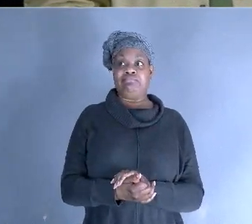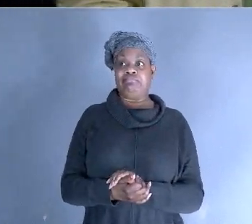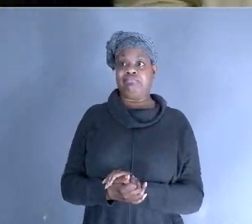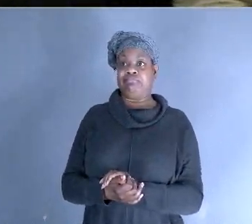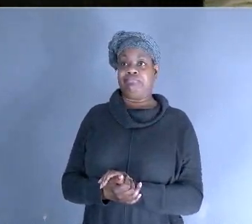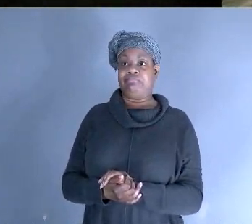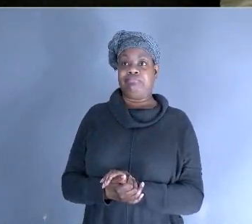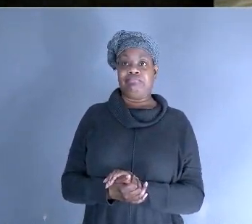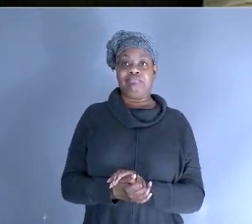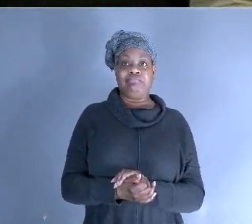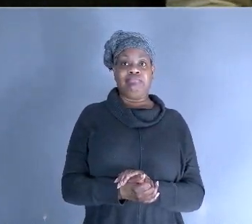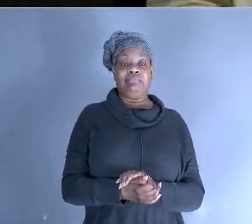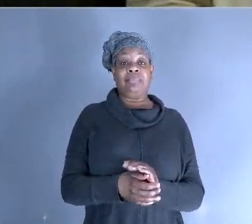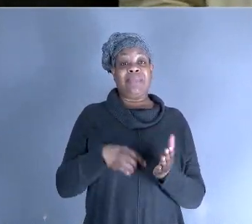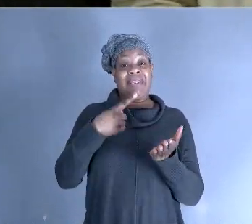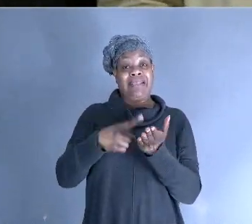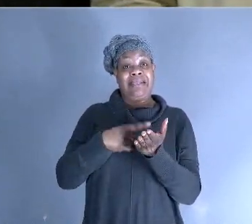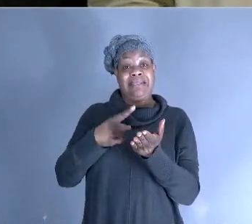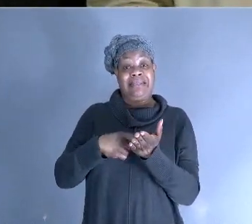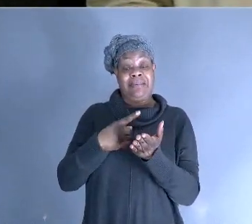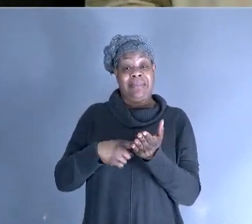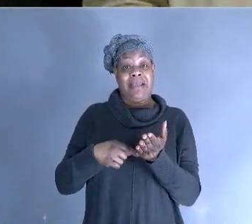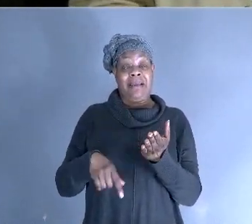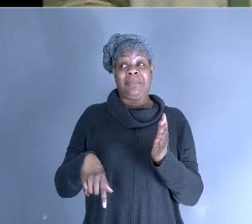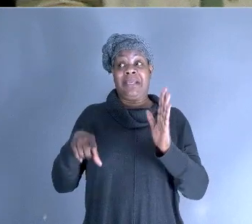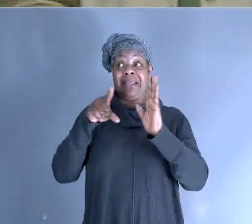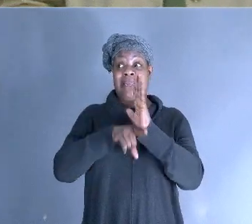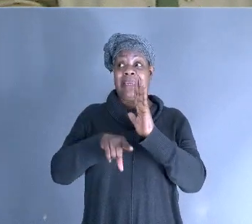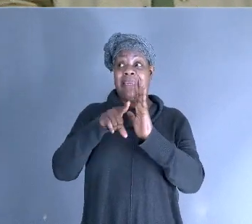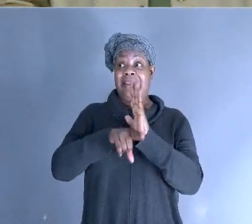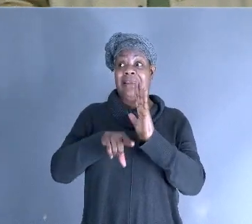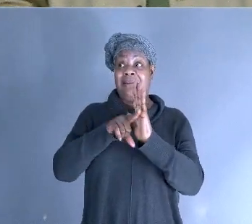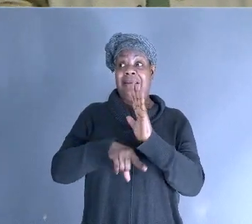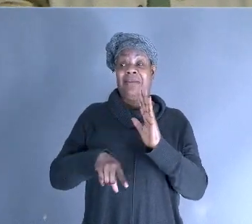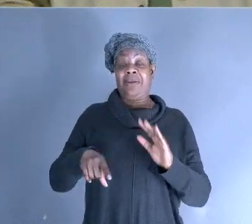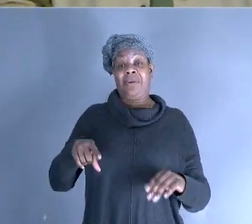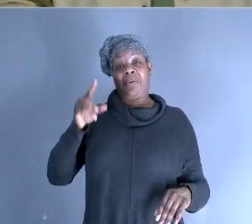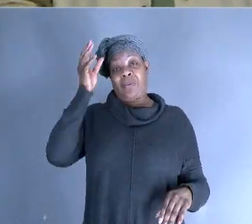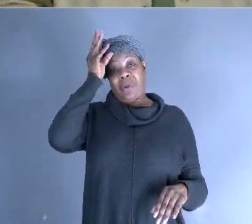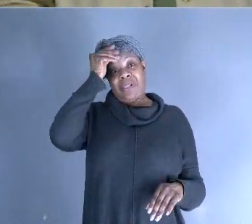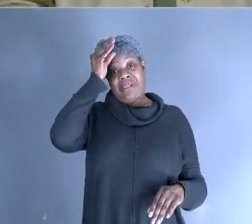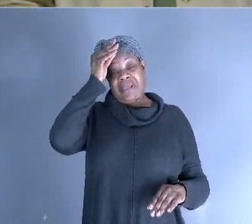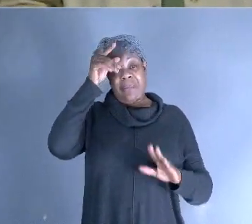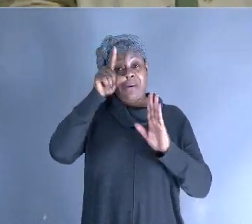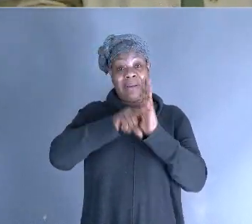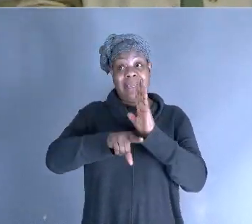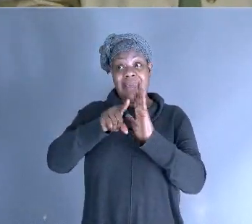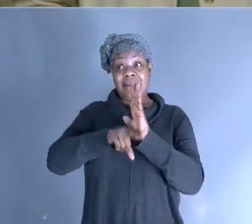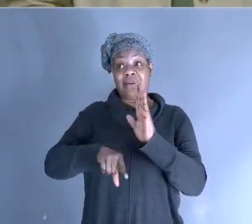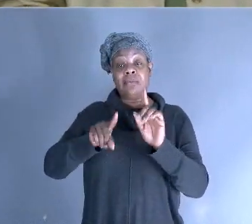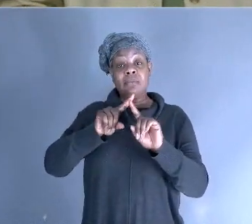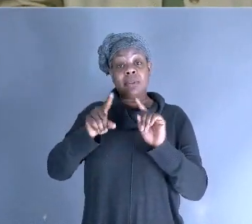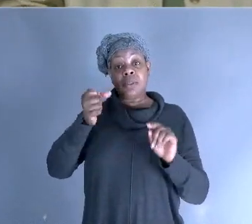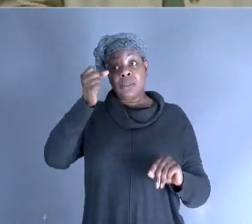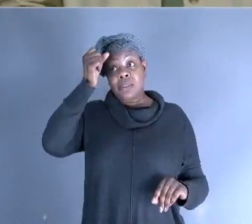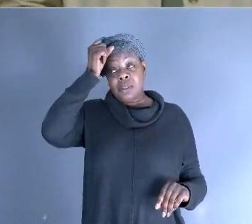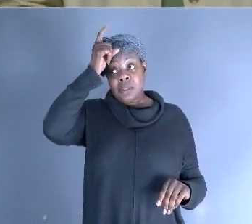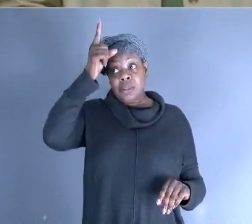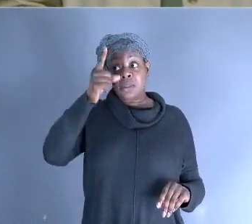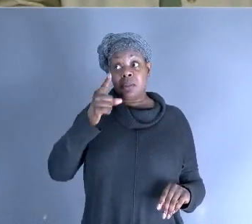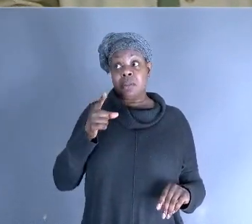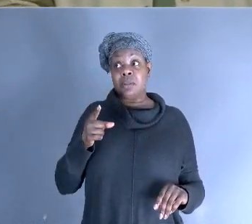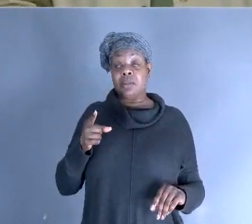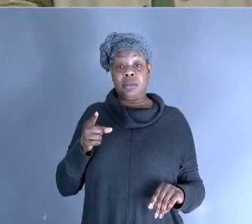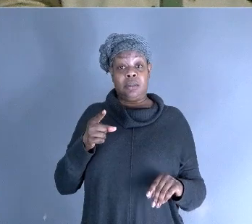Sometimes when we hear of the negative report, we always just think of the negative. But the reality of it is, is that these all,